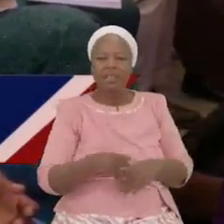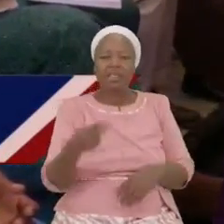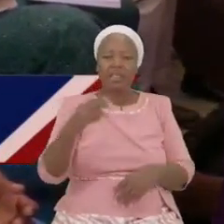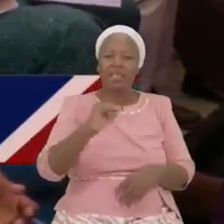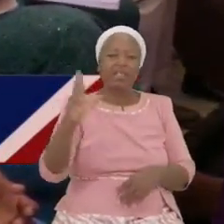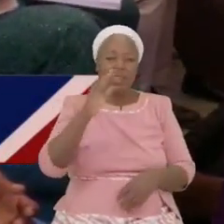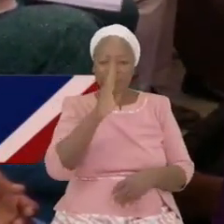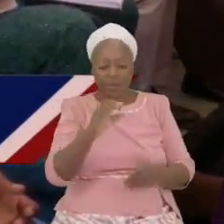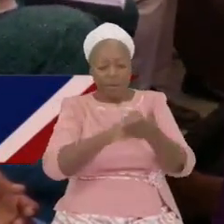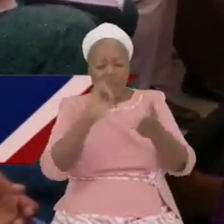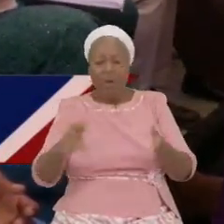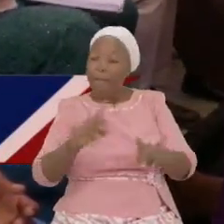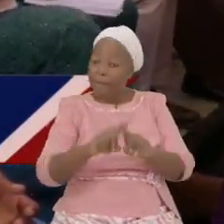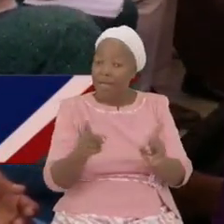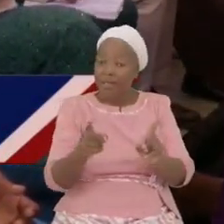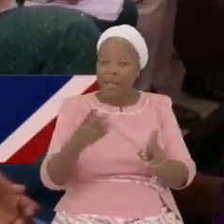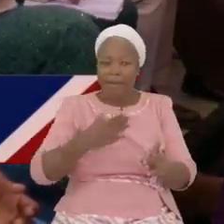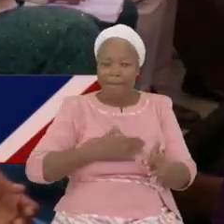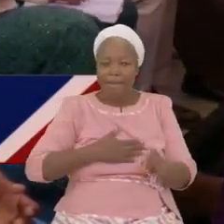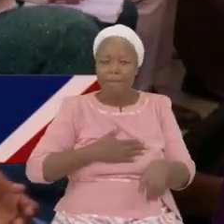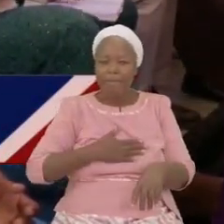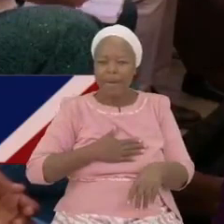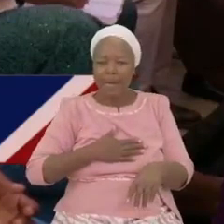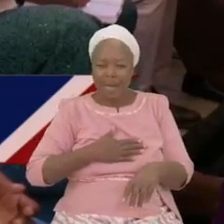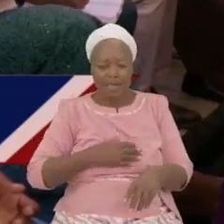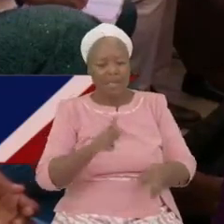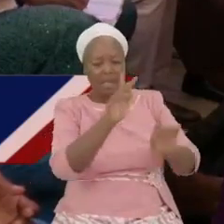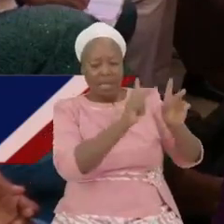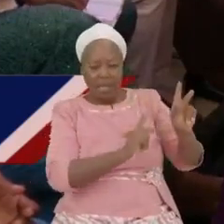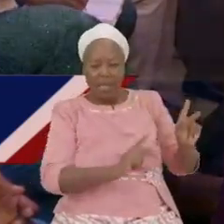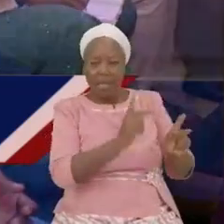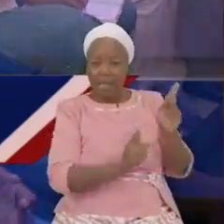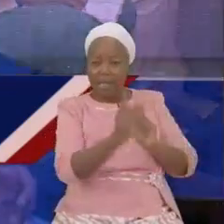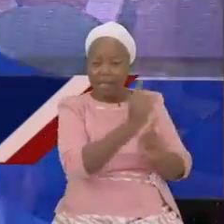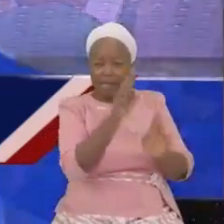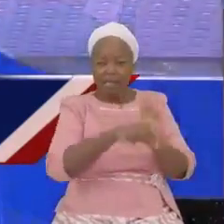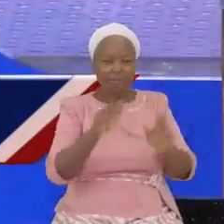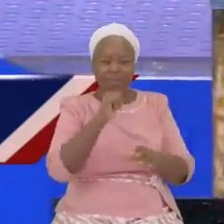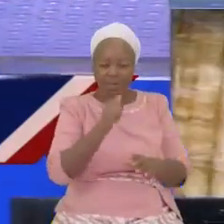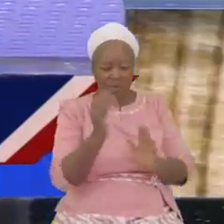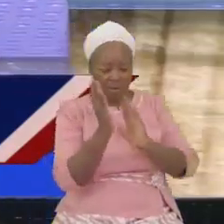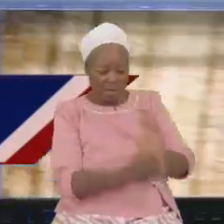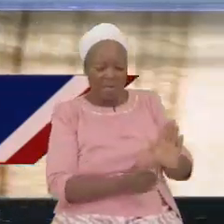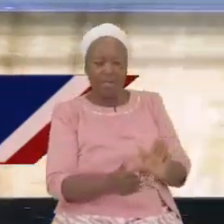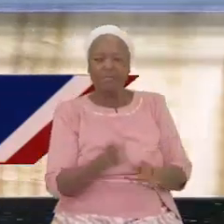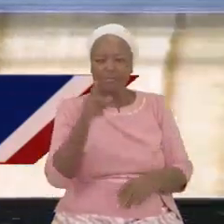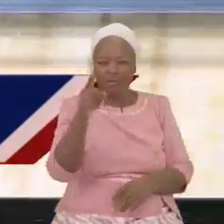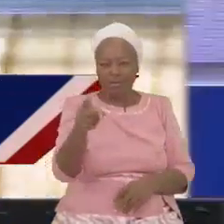be removed, but my kindness shall not depart from